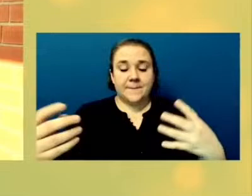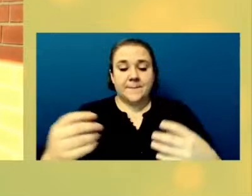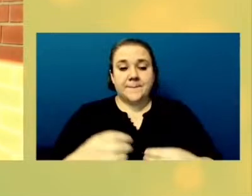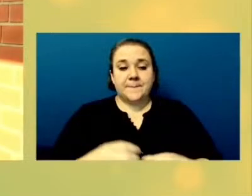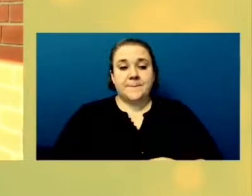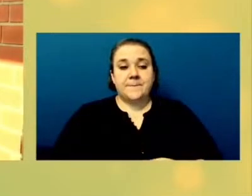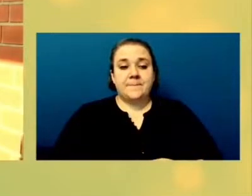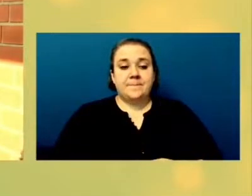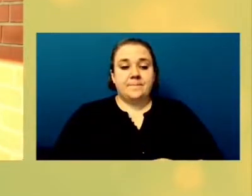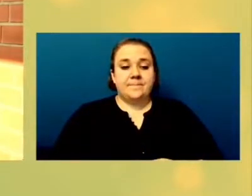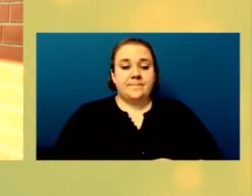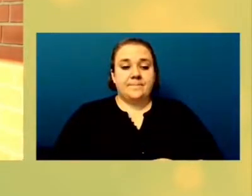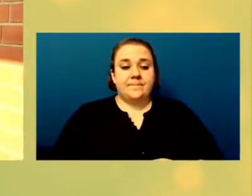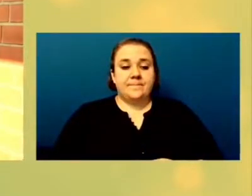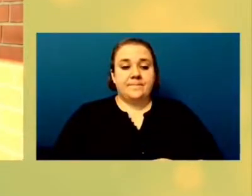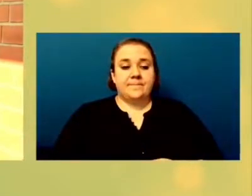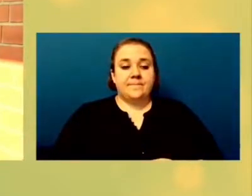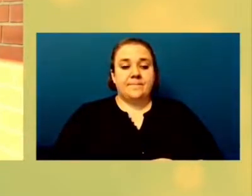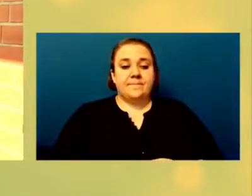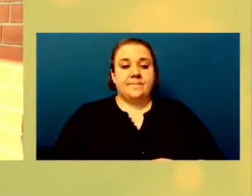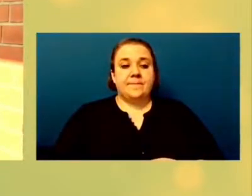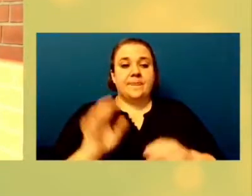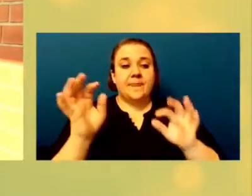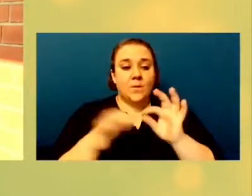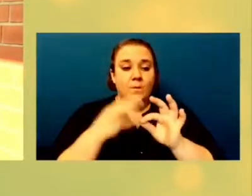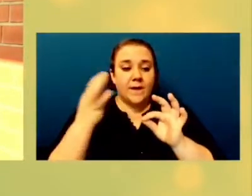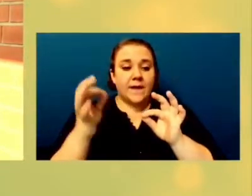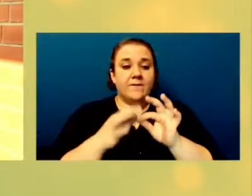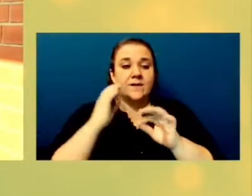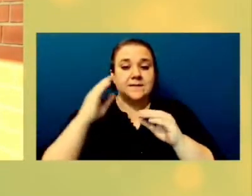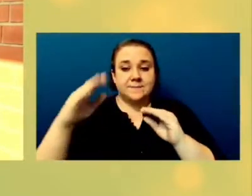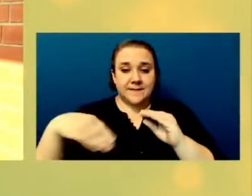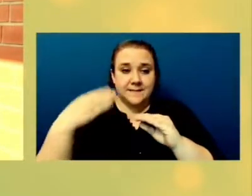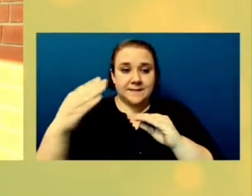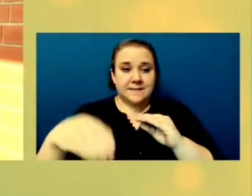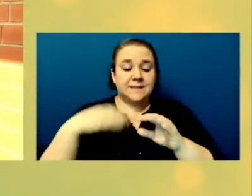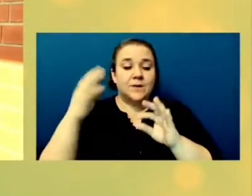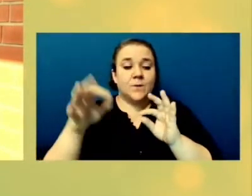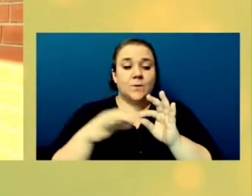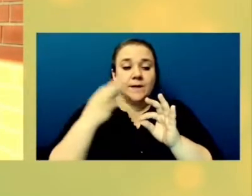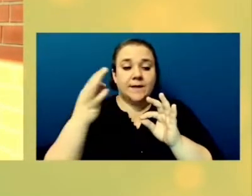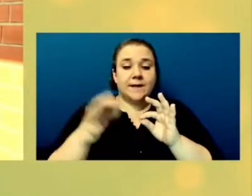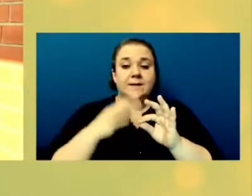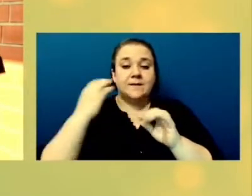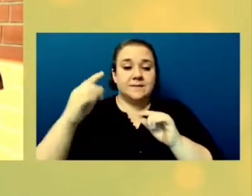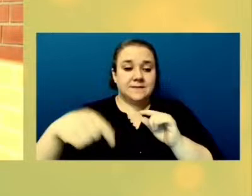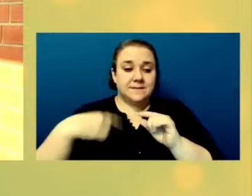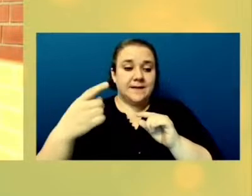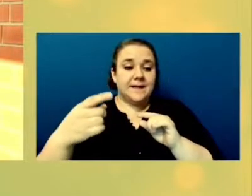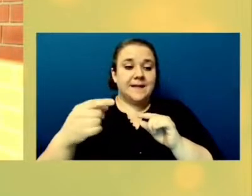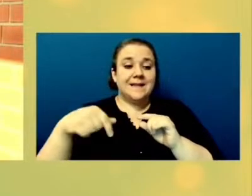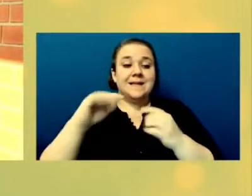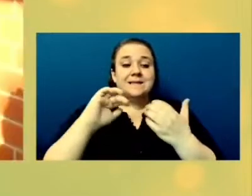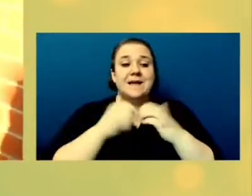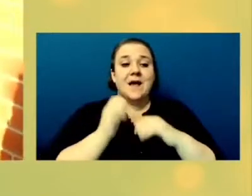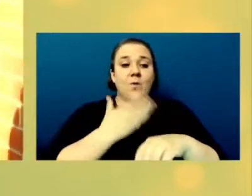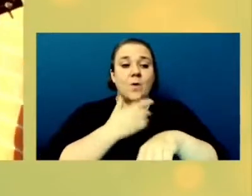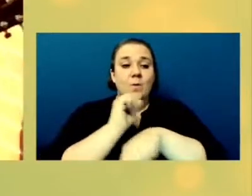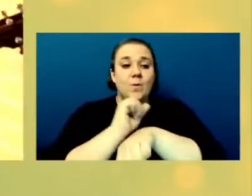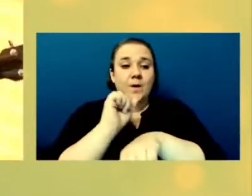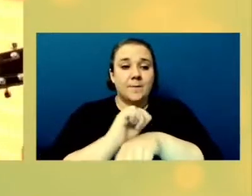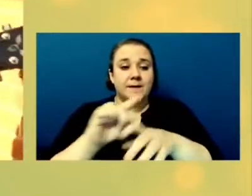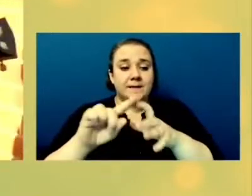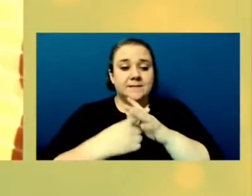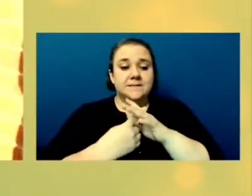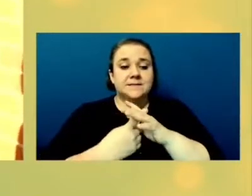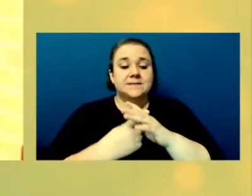and heal. Take the dream and make it real. Weave and spin, first weave